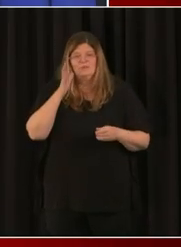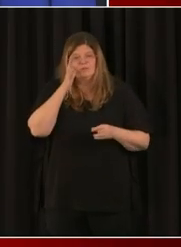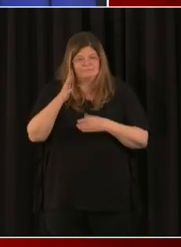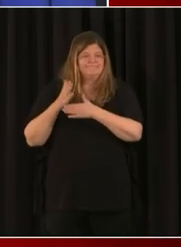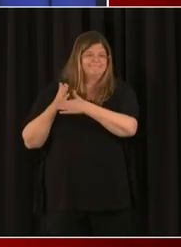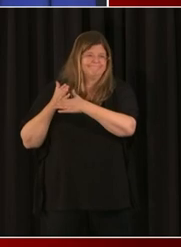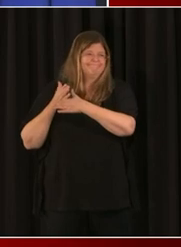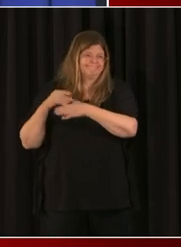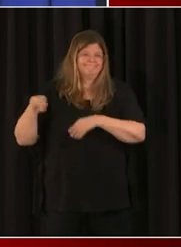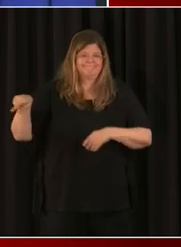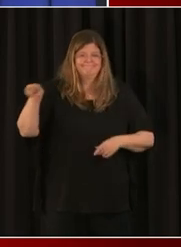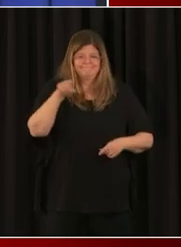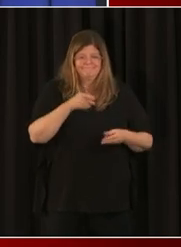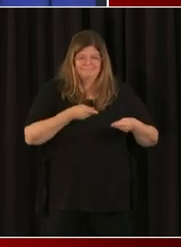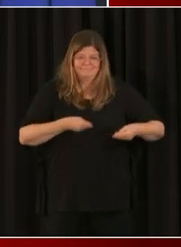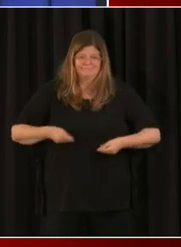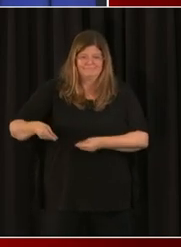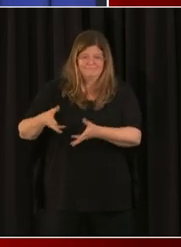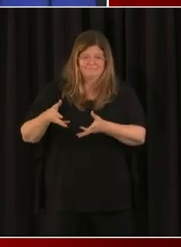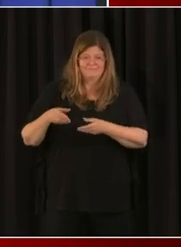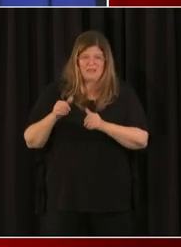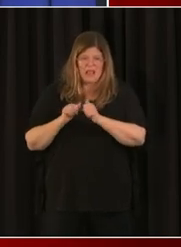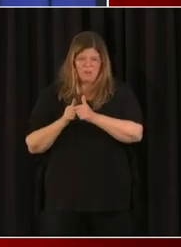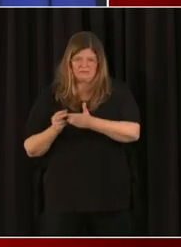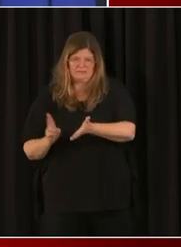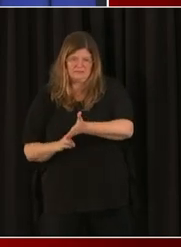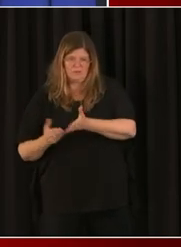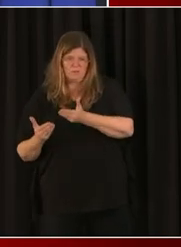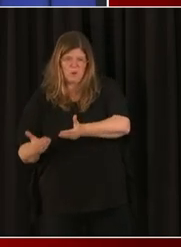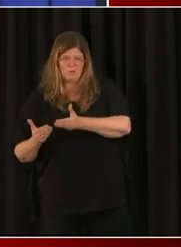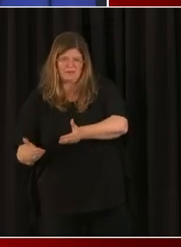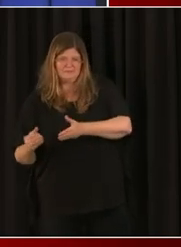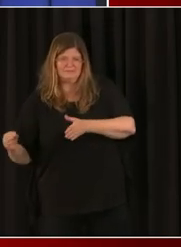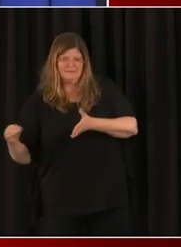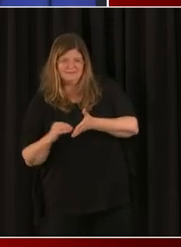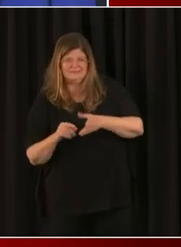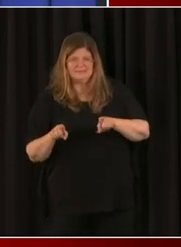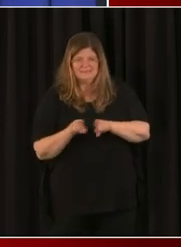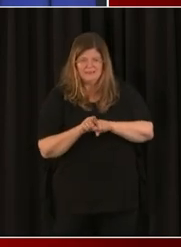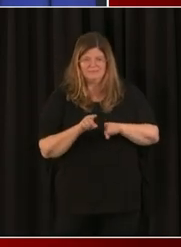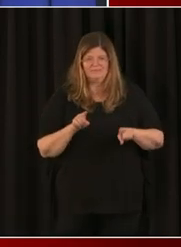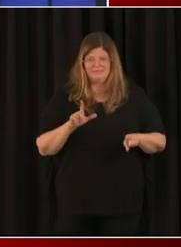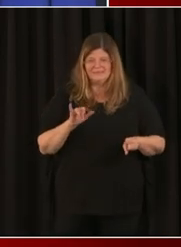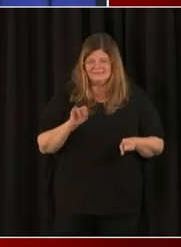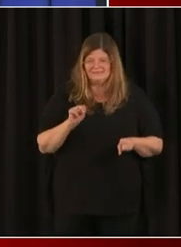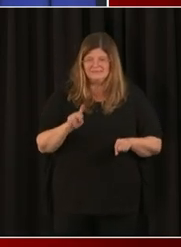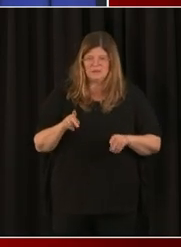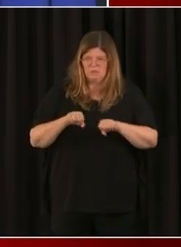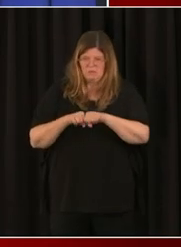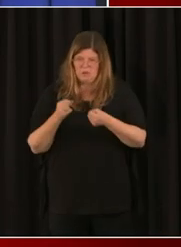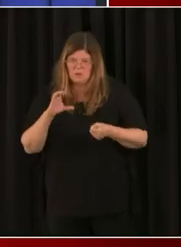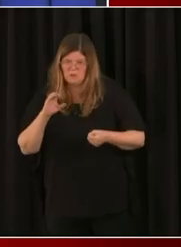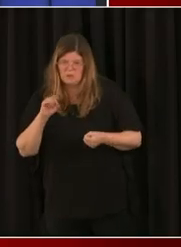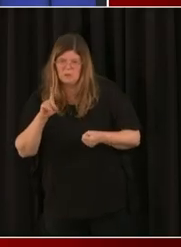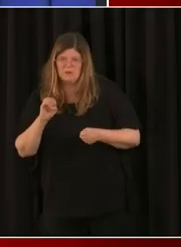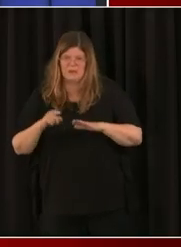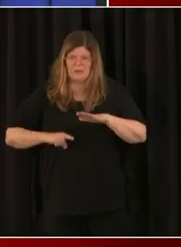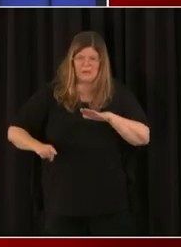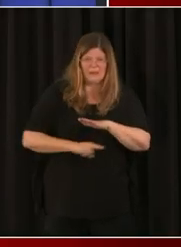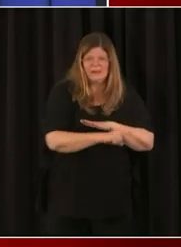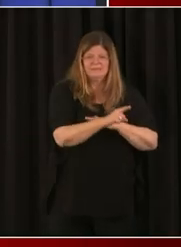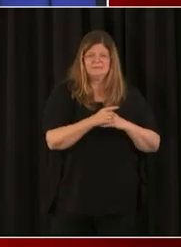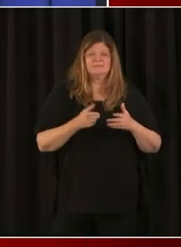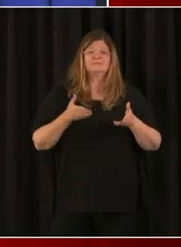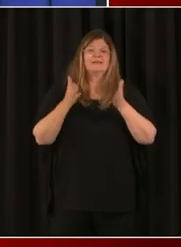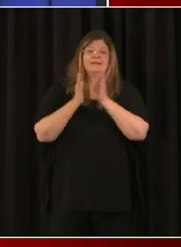going to share information about this is how you sign up to get vaccinated to see if people can break the code or break the system. What we're